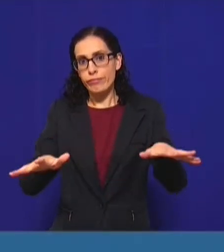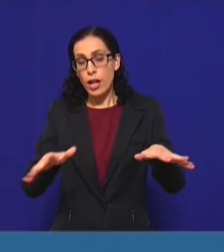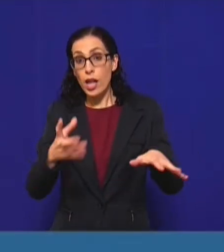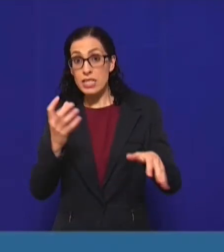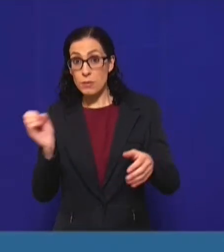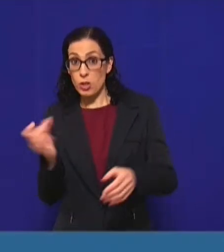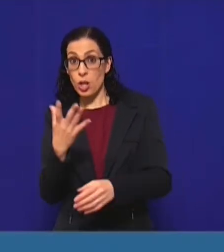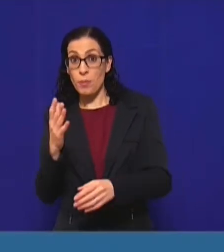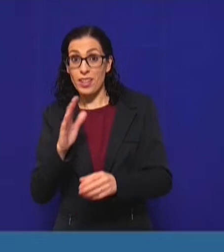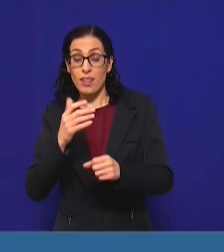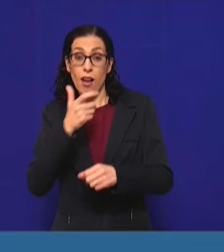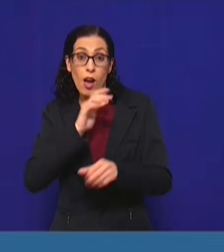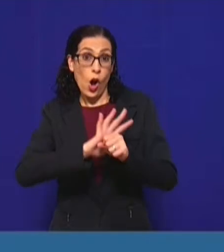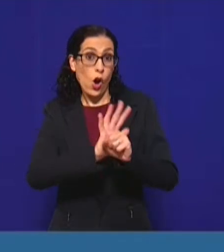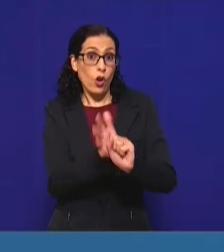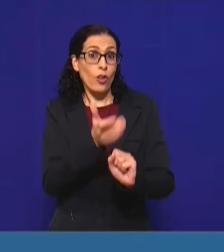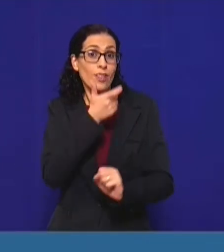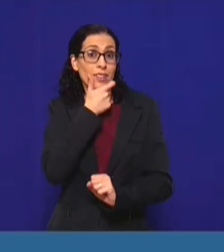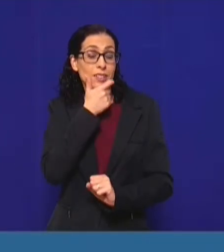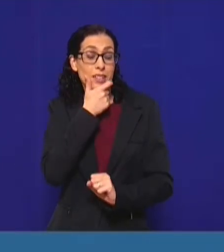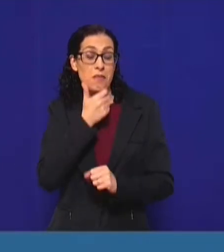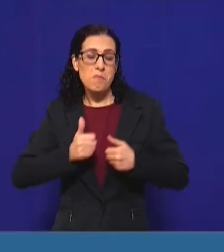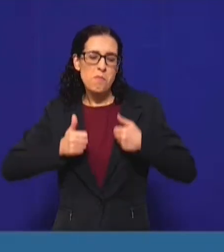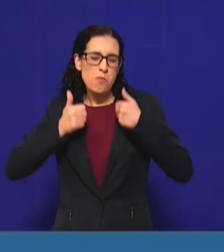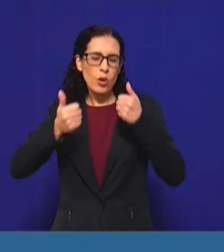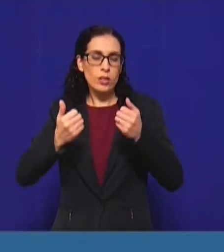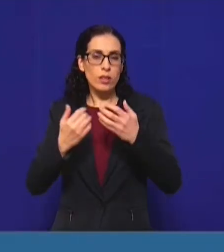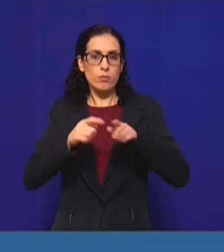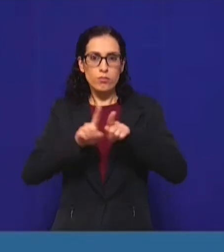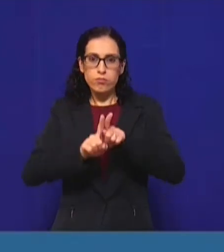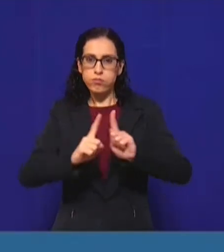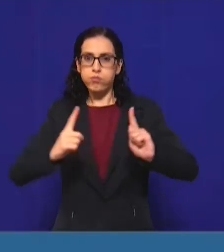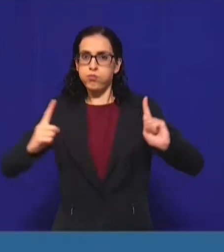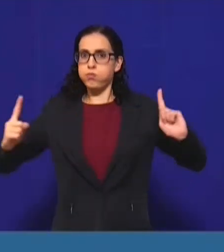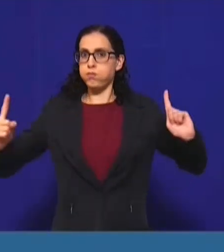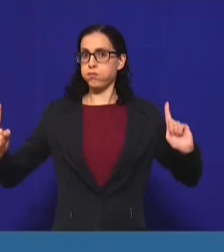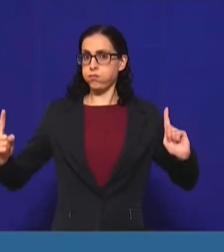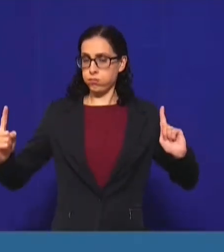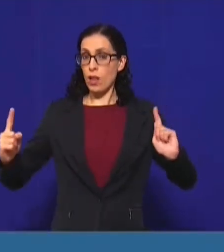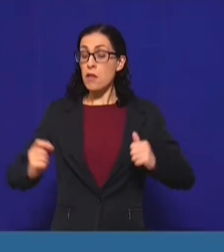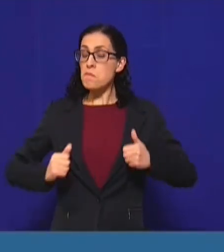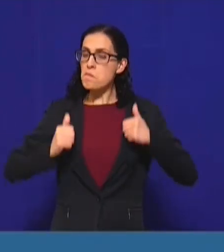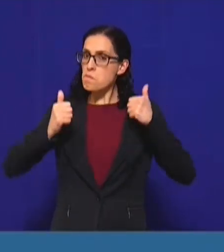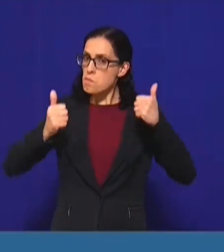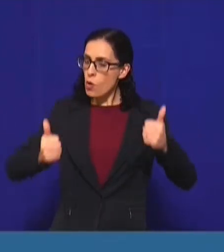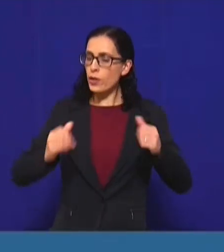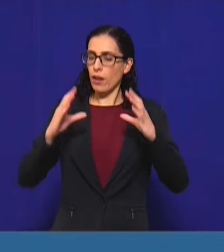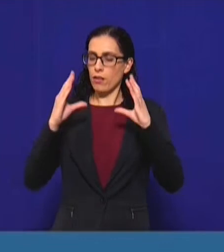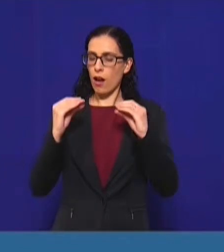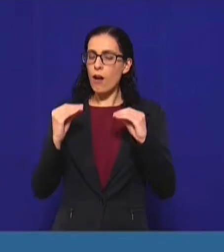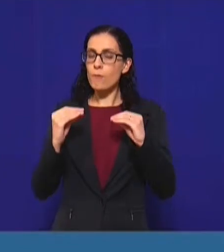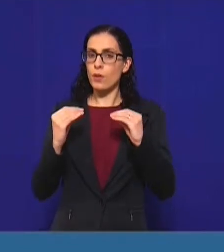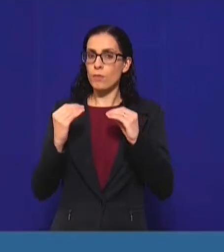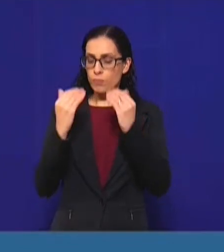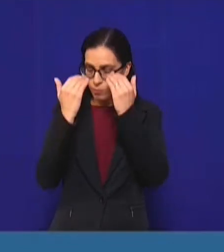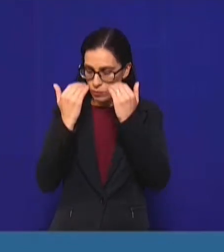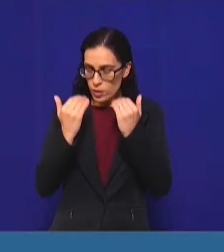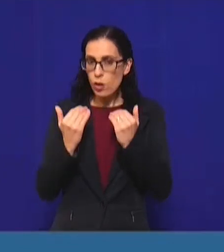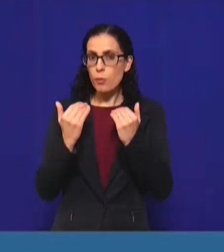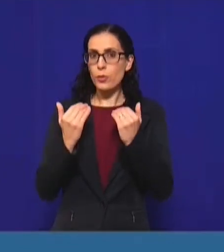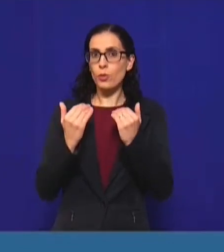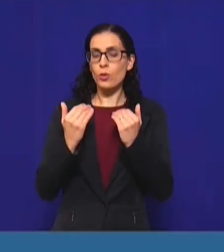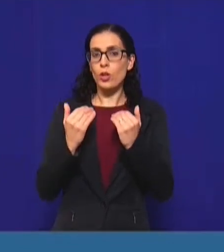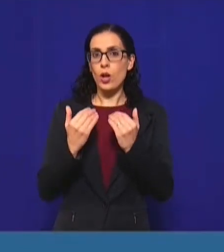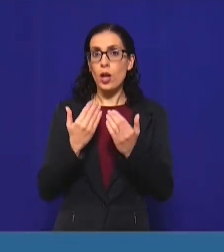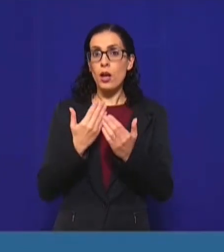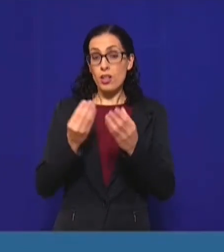jiġi impattat, allura importanti d-distanza soċjali trid tibqa' hemmhekk, importanti nżommu dak li tallimna